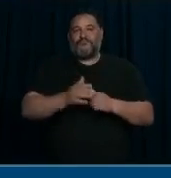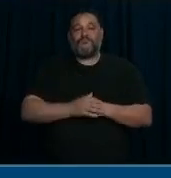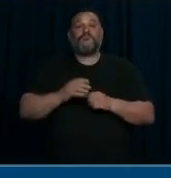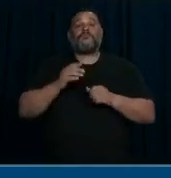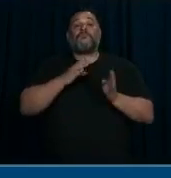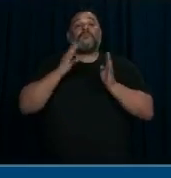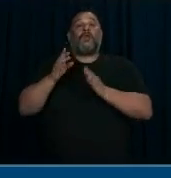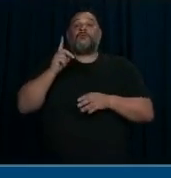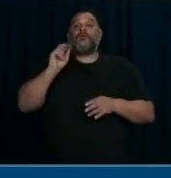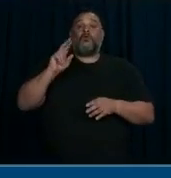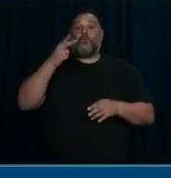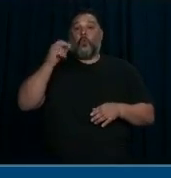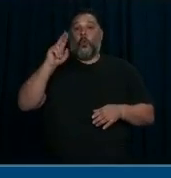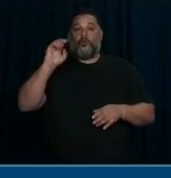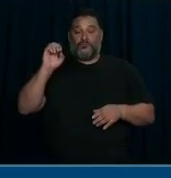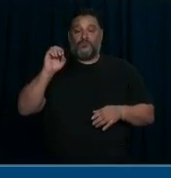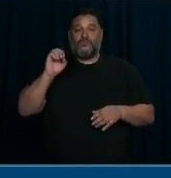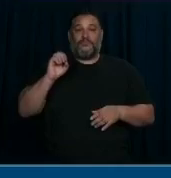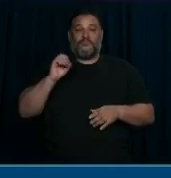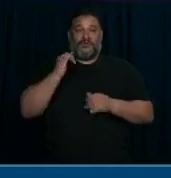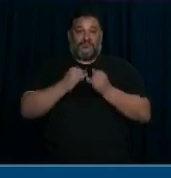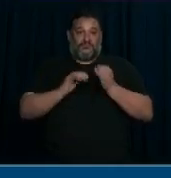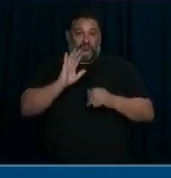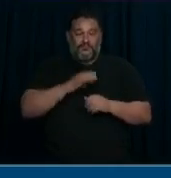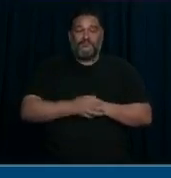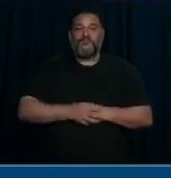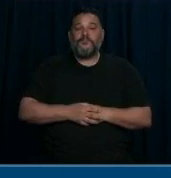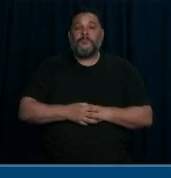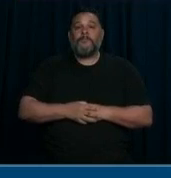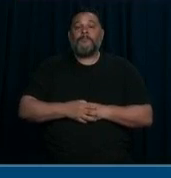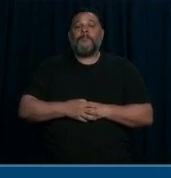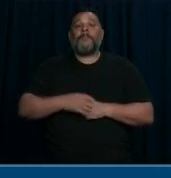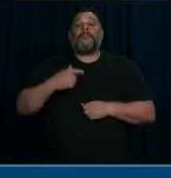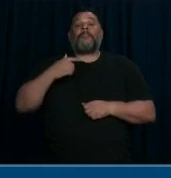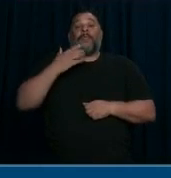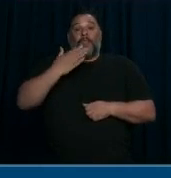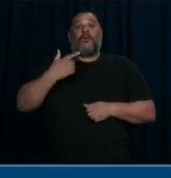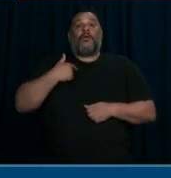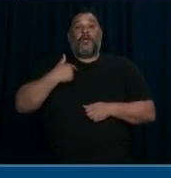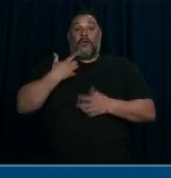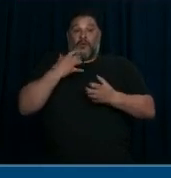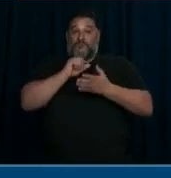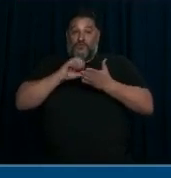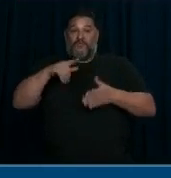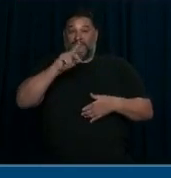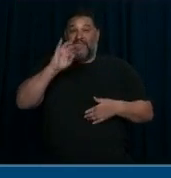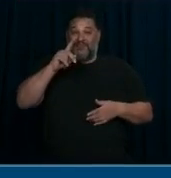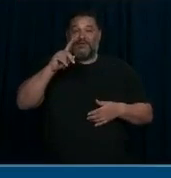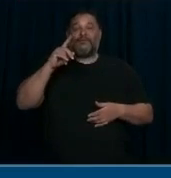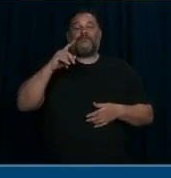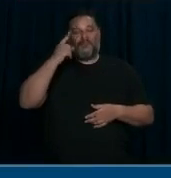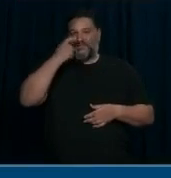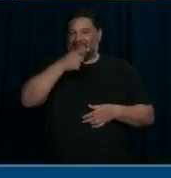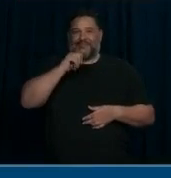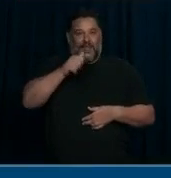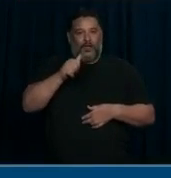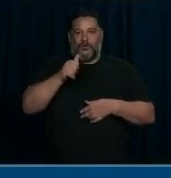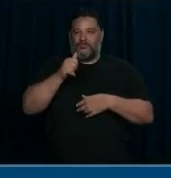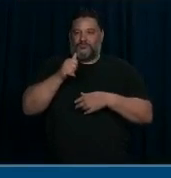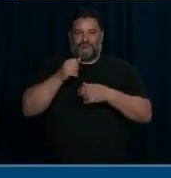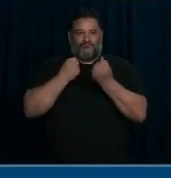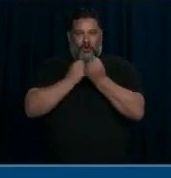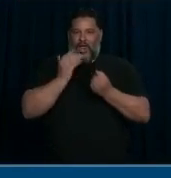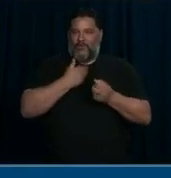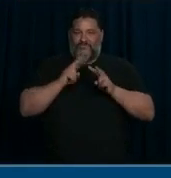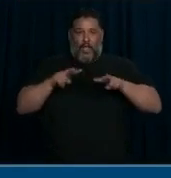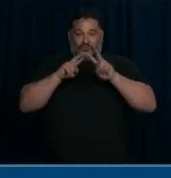closing statement is yours. Thank you. I'm running to remove David Schweikert because he does not hold our values. Last July, I